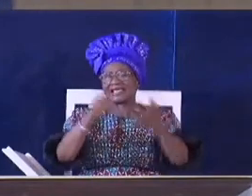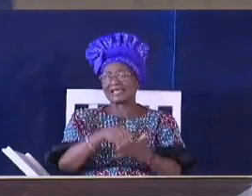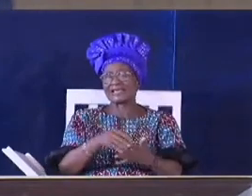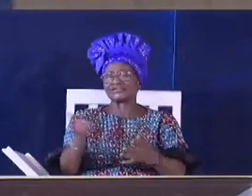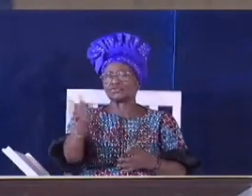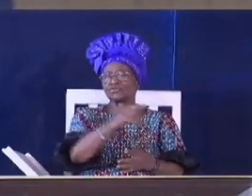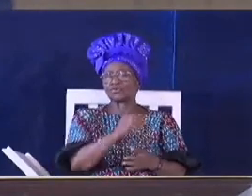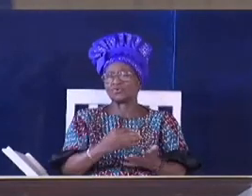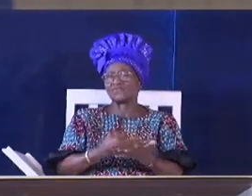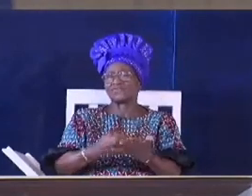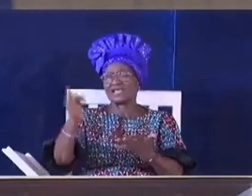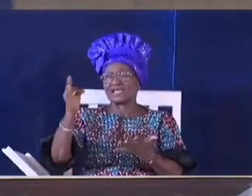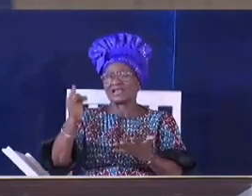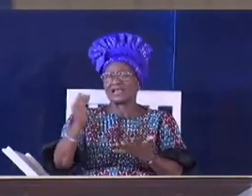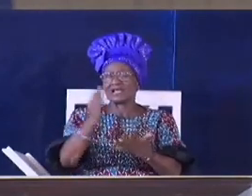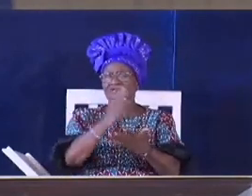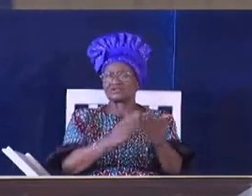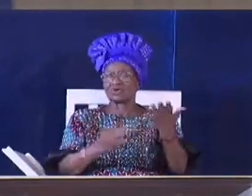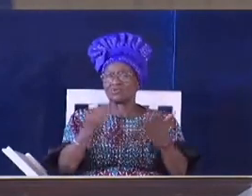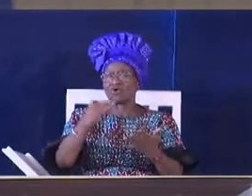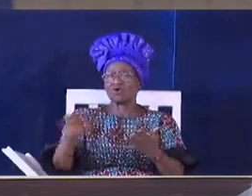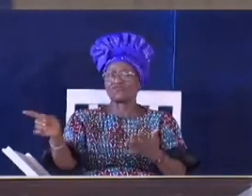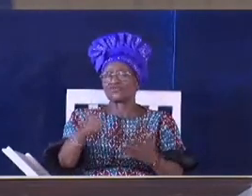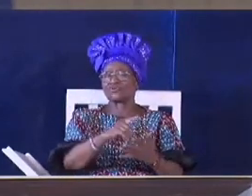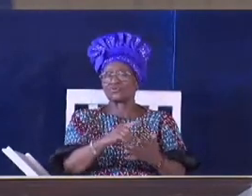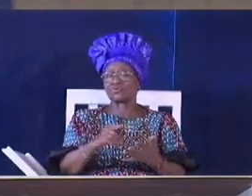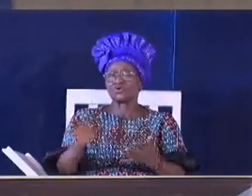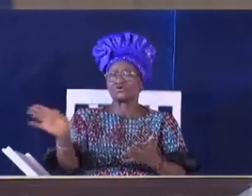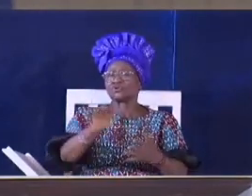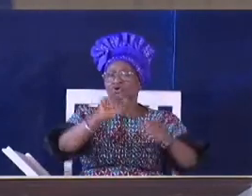your store used to be full of goods.